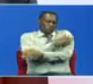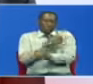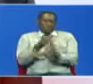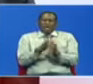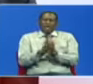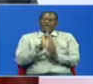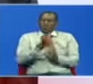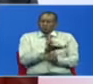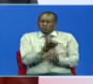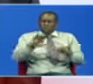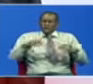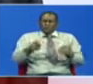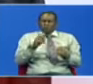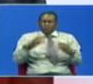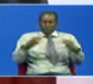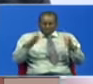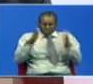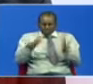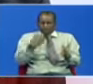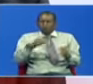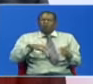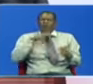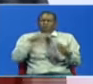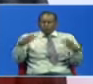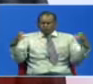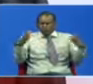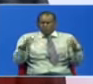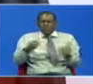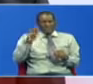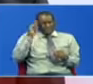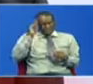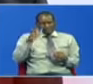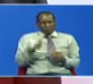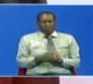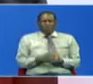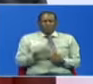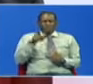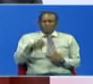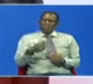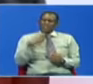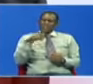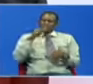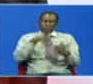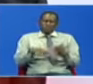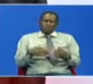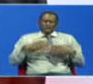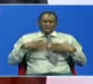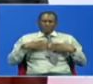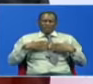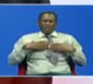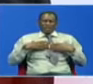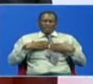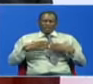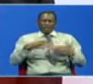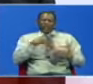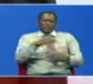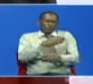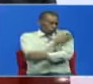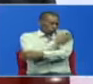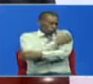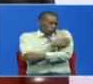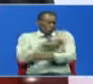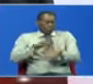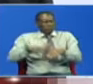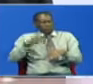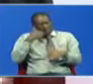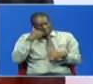told you about one community death in Kiambu. That tells you that our health-seeking behavior is changing. Many